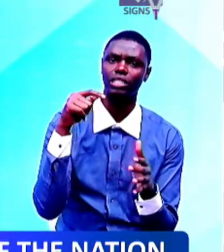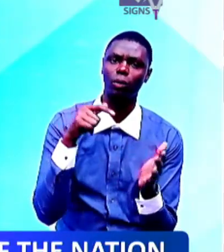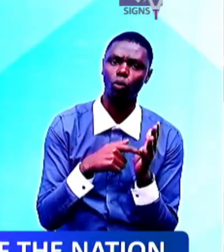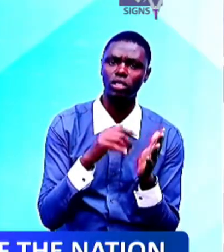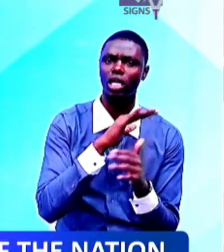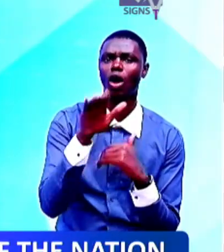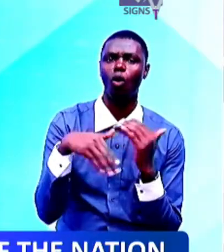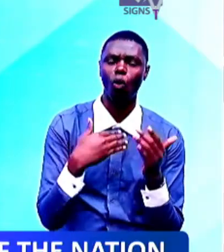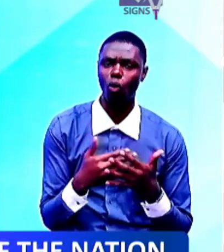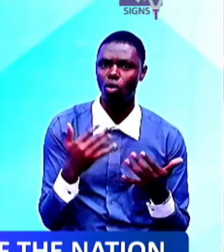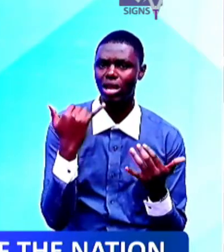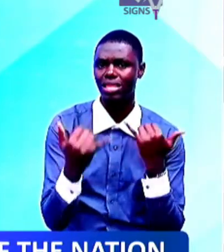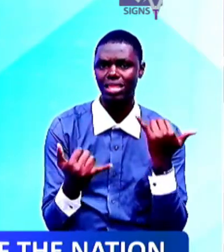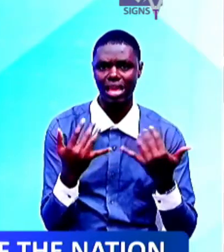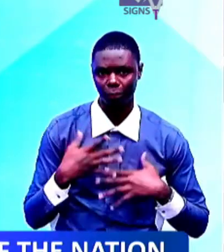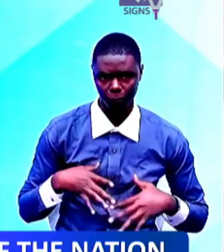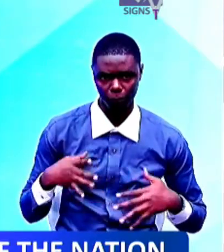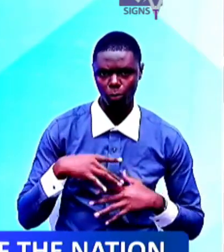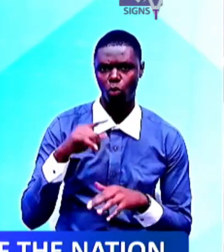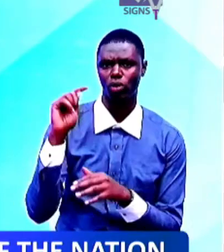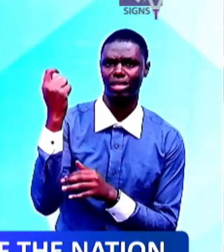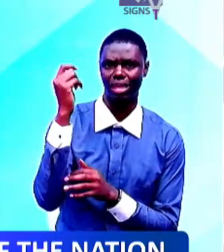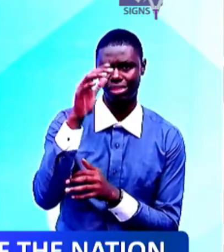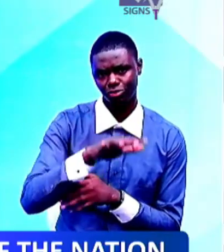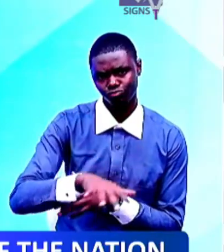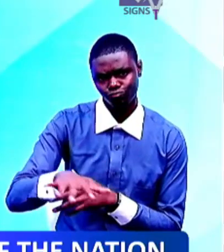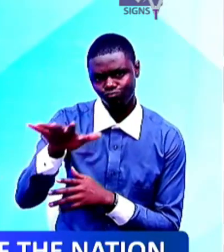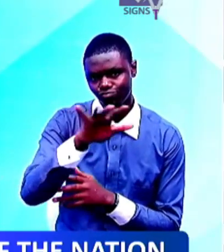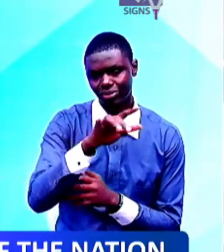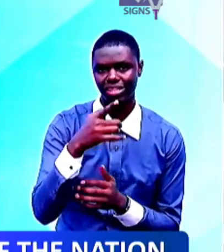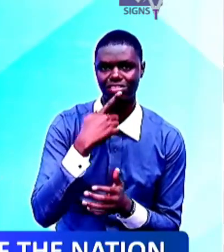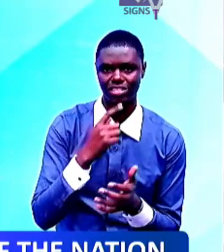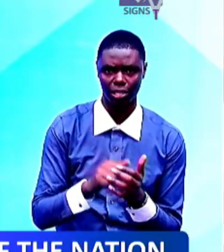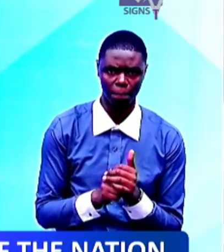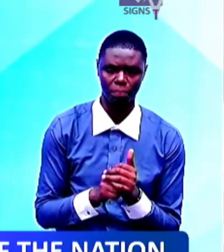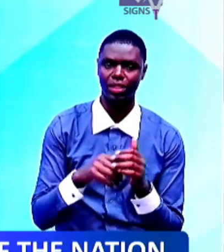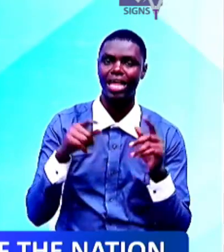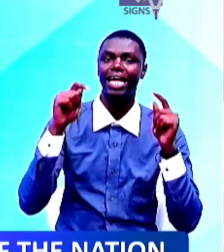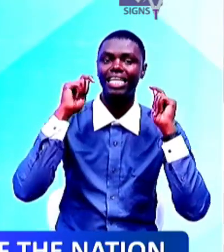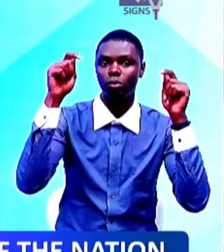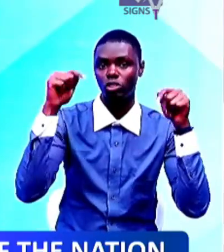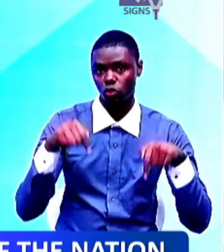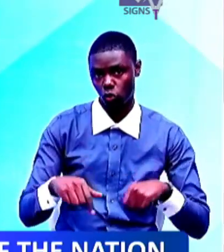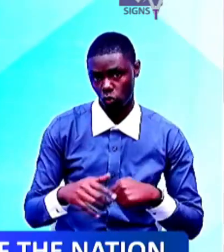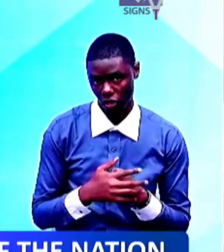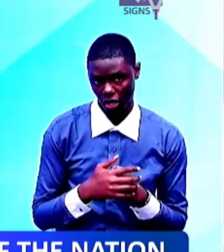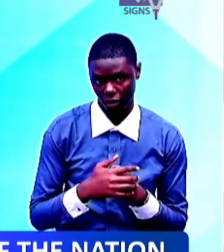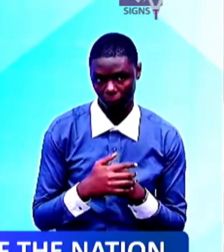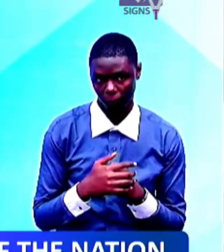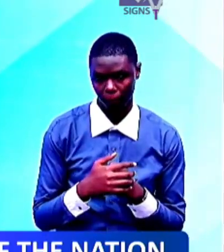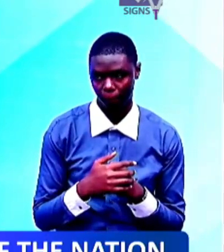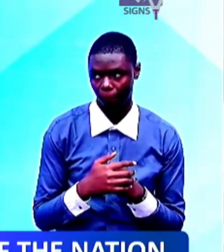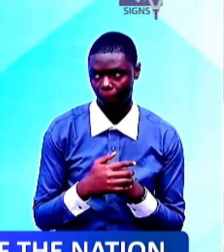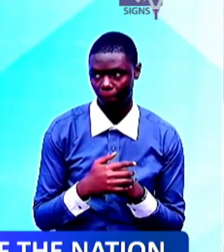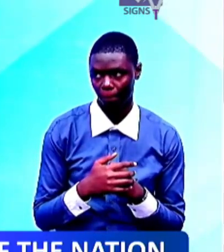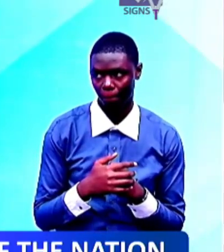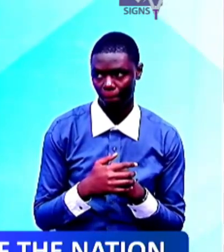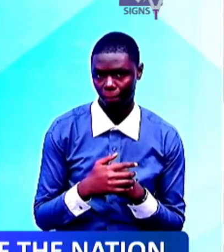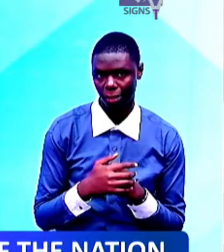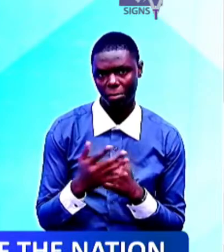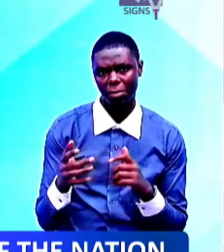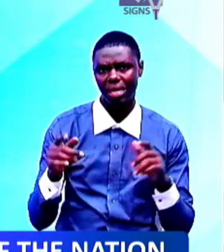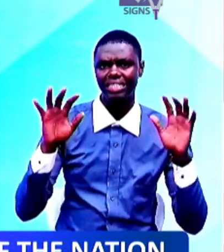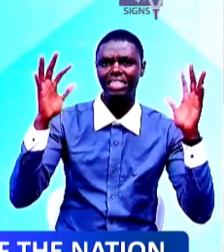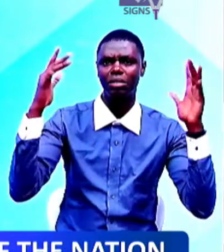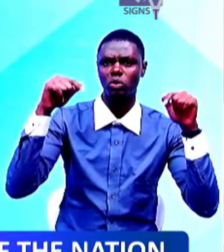young person, that every other Kenyan. Now, demonstrations today have been, the